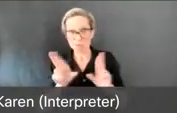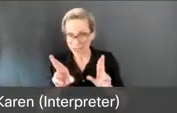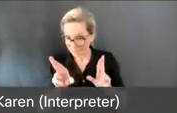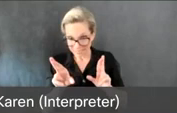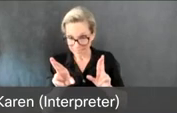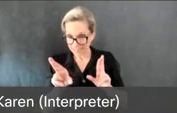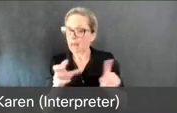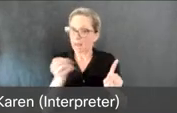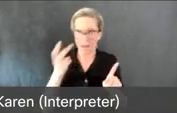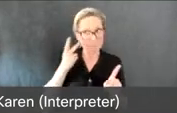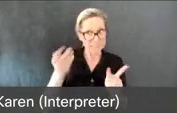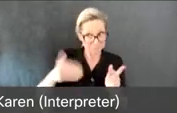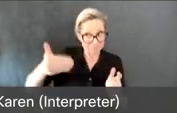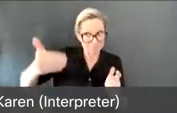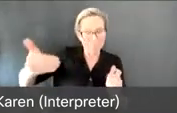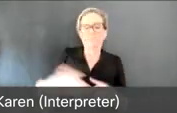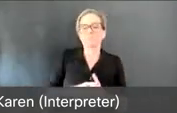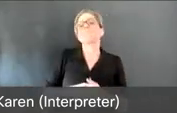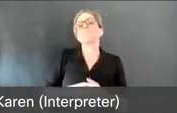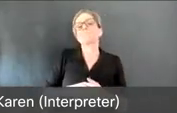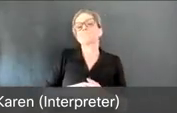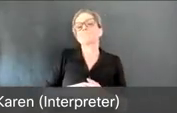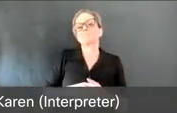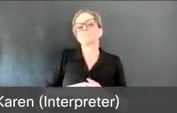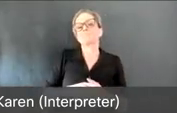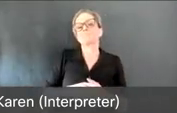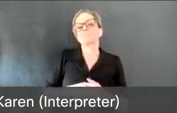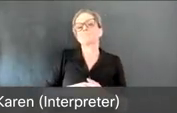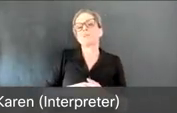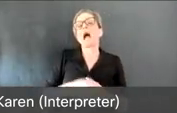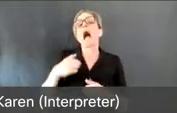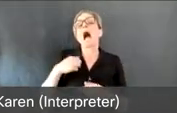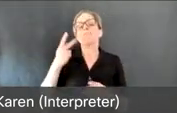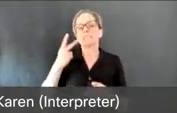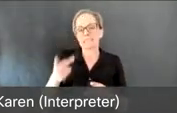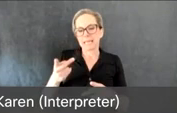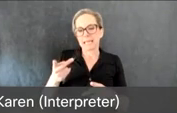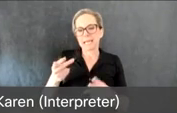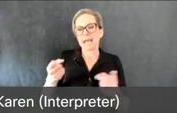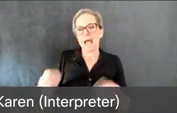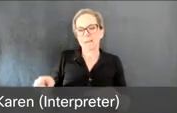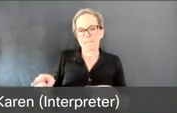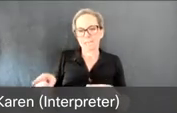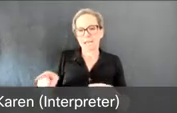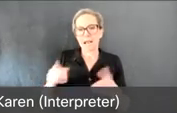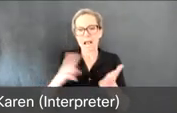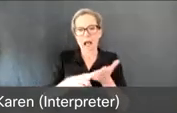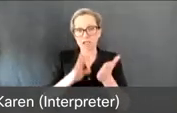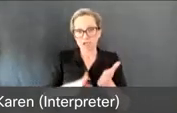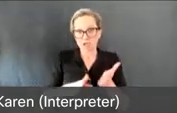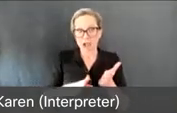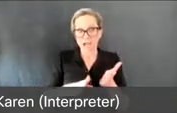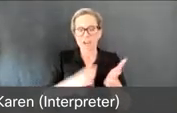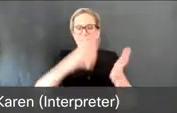again, I've seen this time and again, I've seen where the contractors had to take apart their